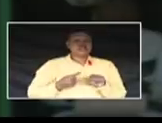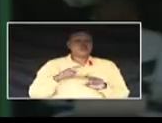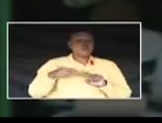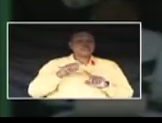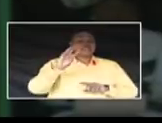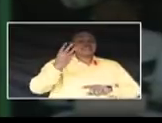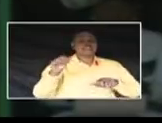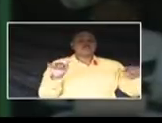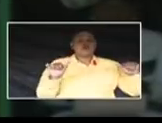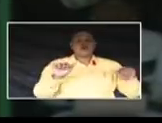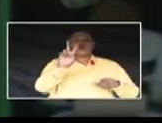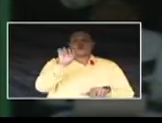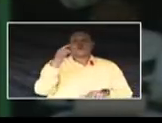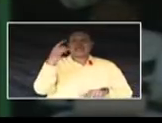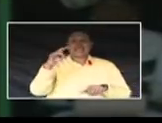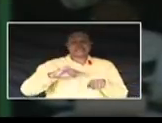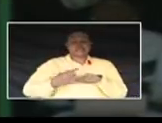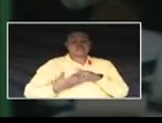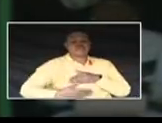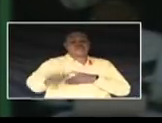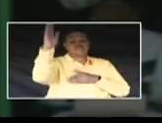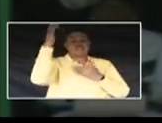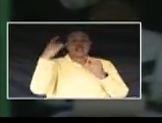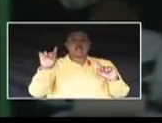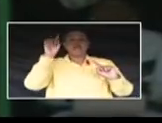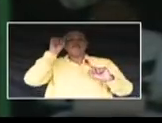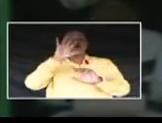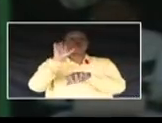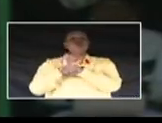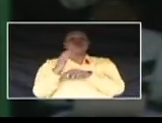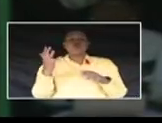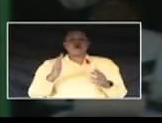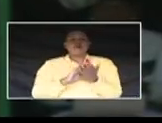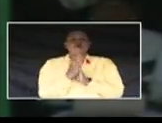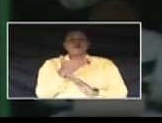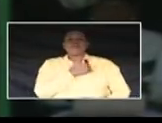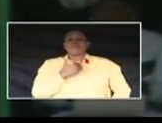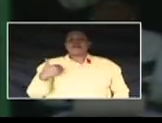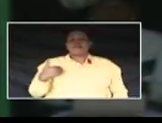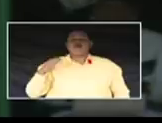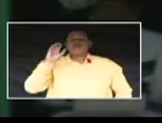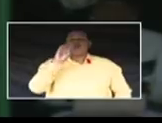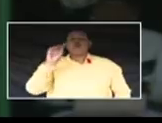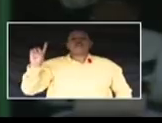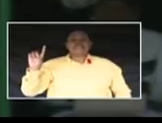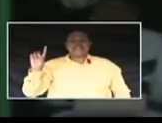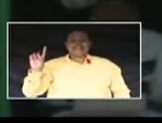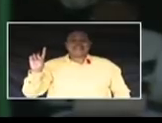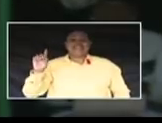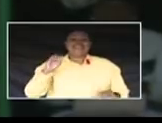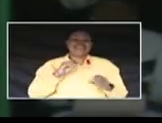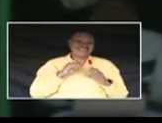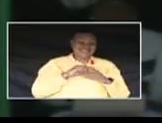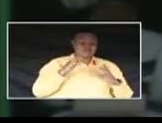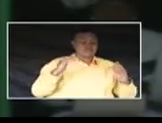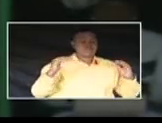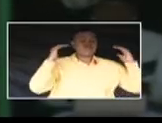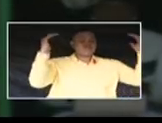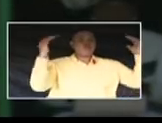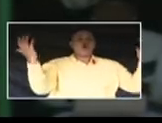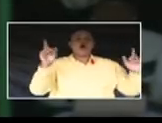of August 2018 for appointment as members of the Order of Distinction in the rank of